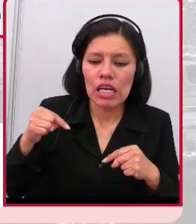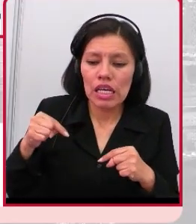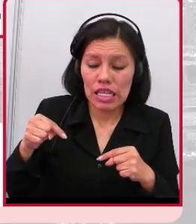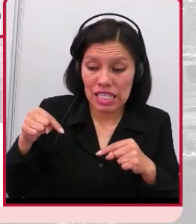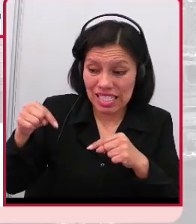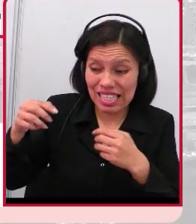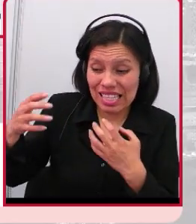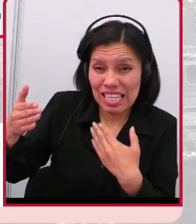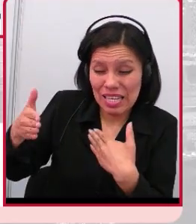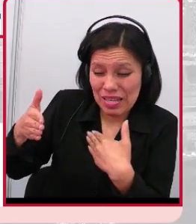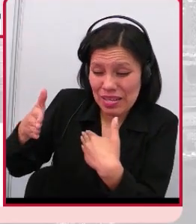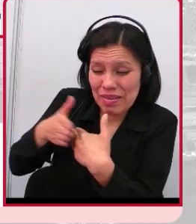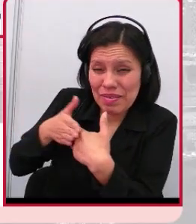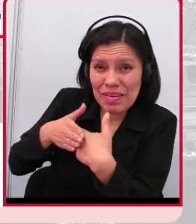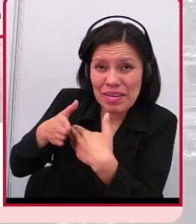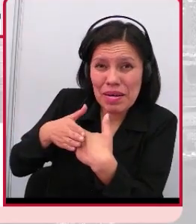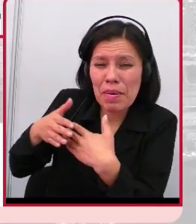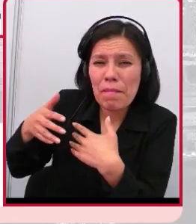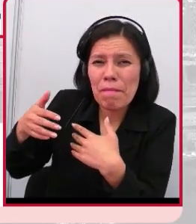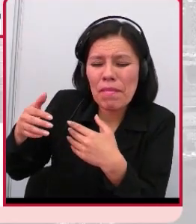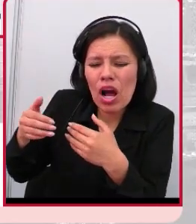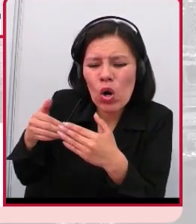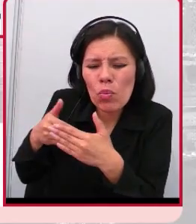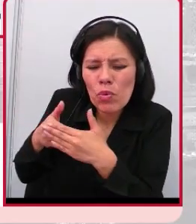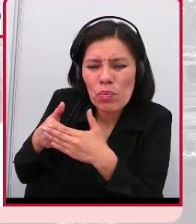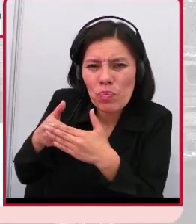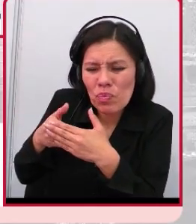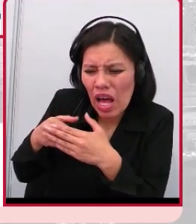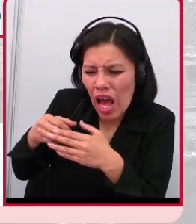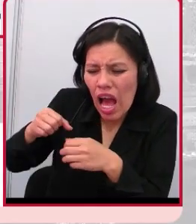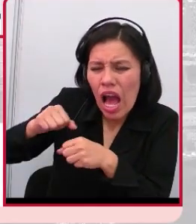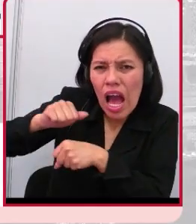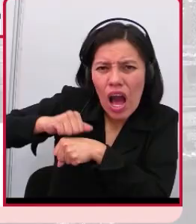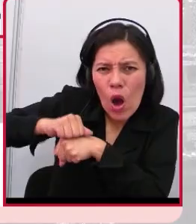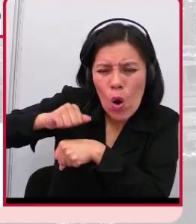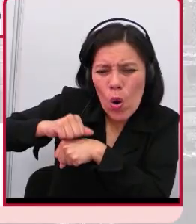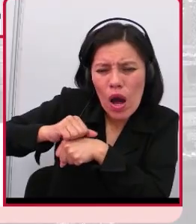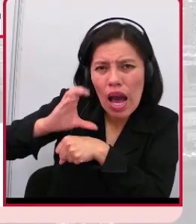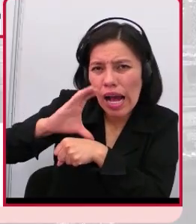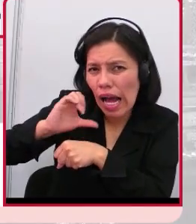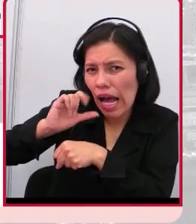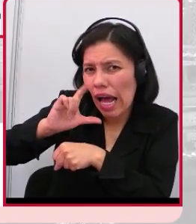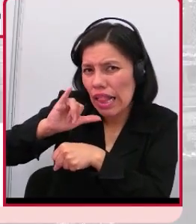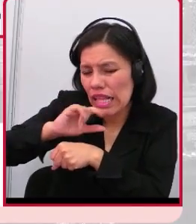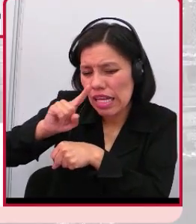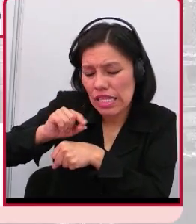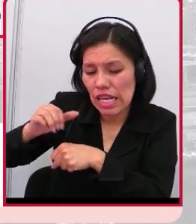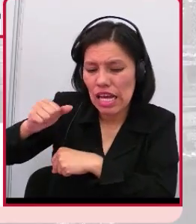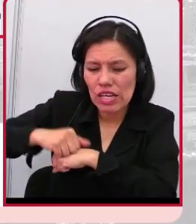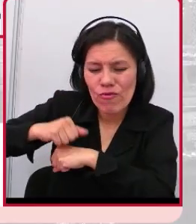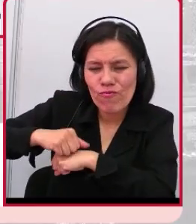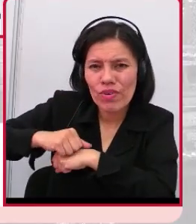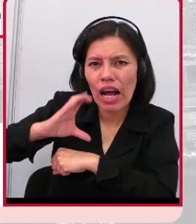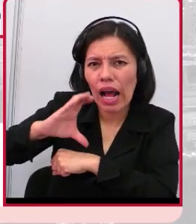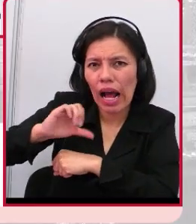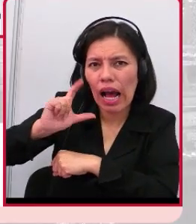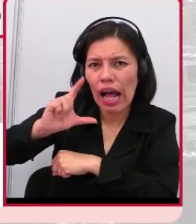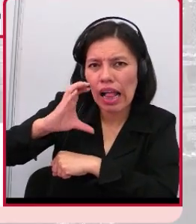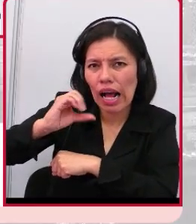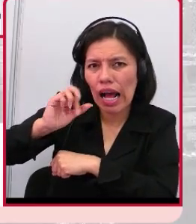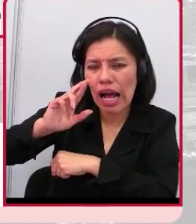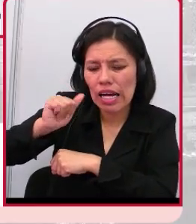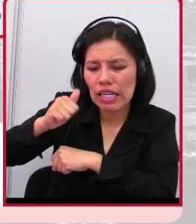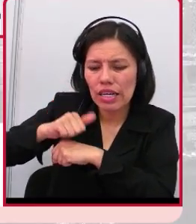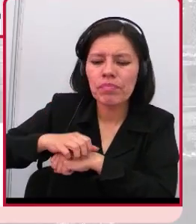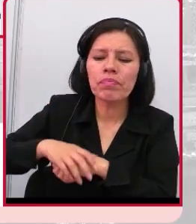There are a section of one of the limestone rocks. We